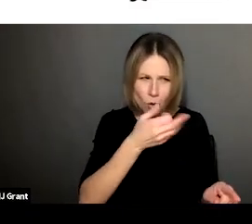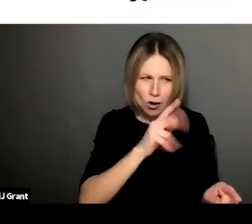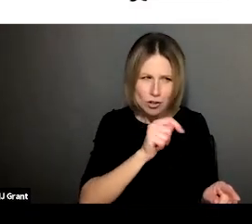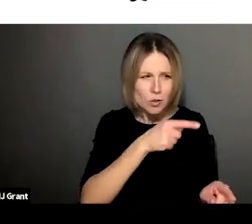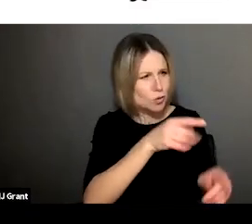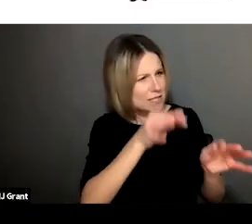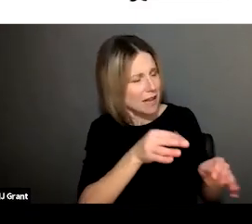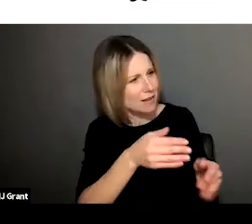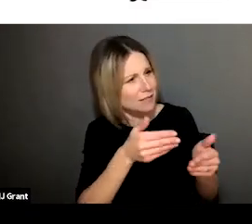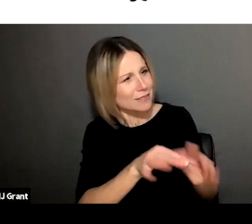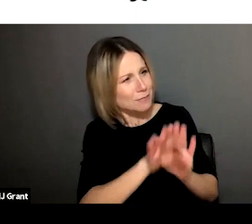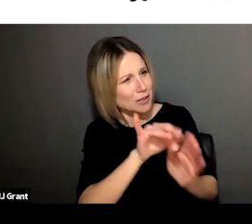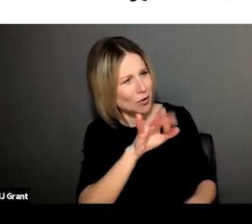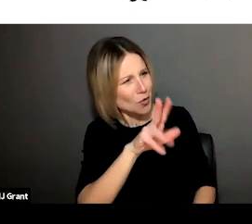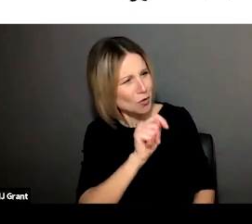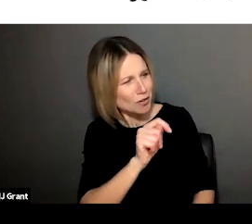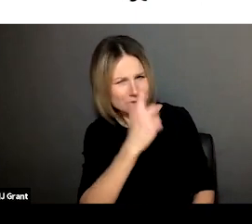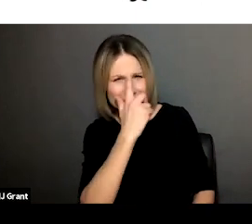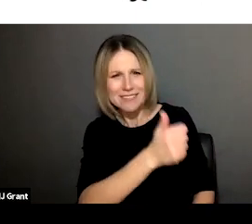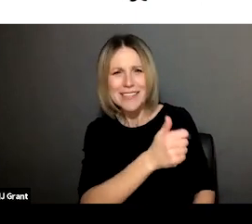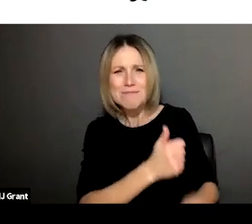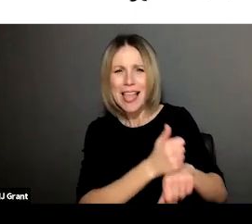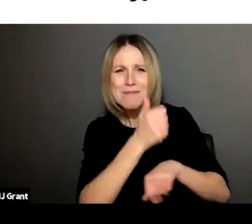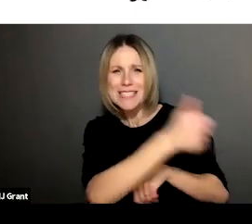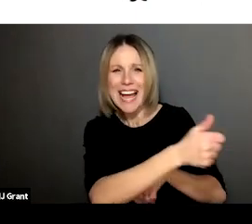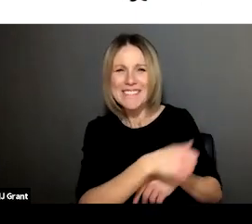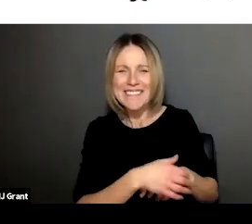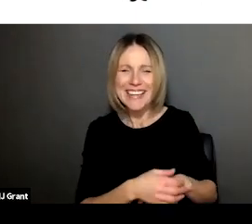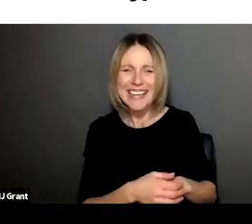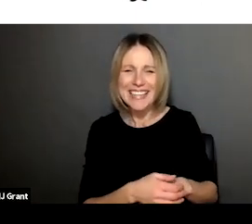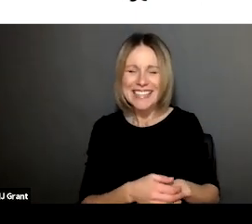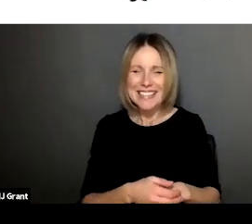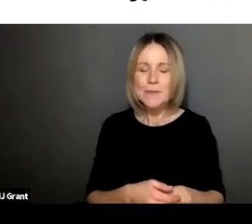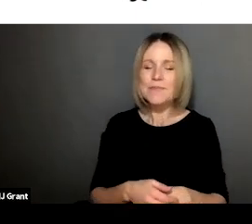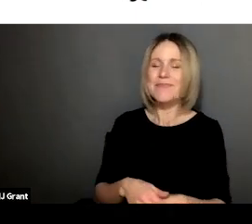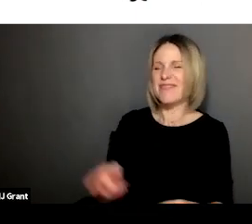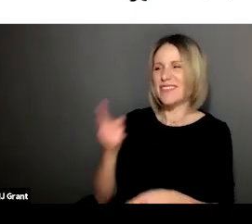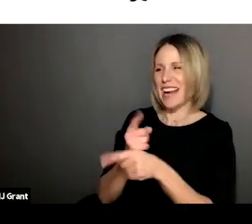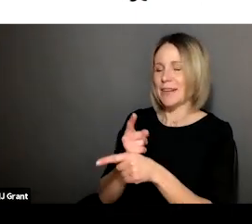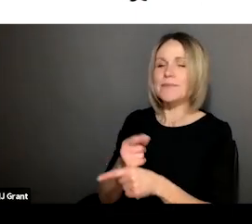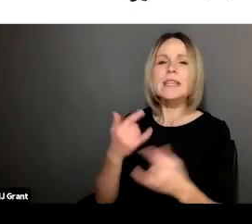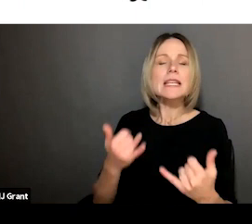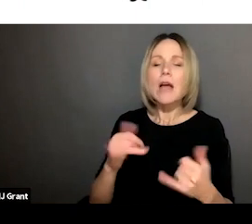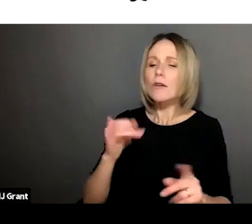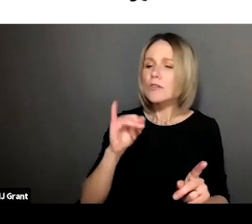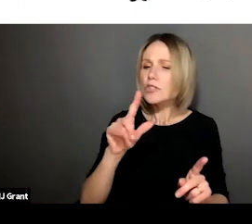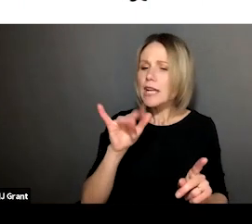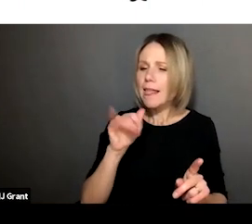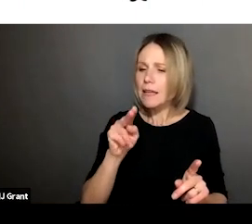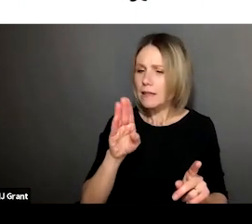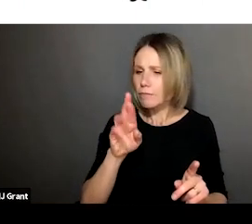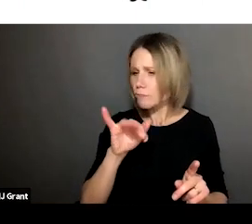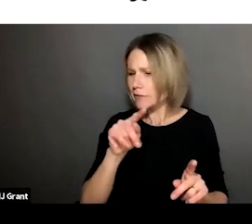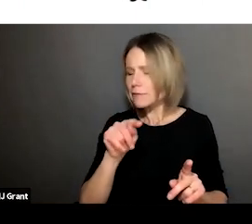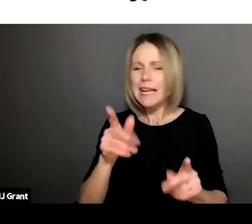So we've got just enough time for a few more questions. Let me ask you a question from Jillian Britt, who asks about current